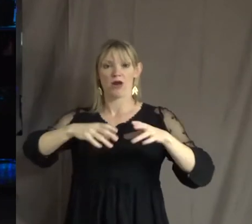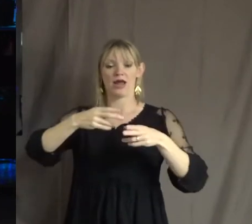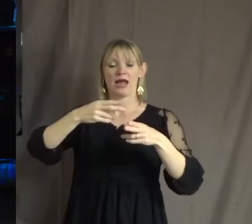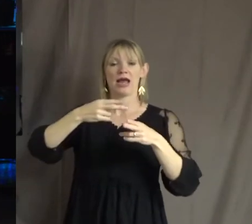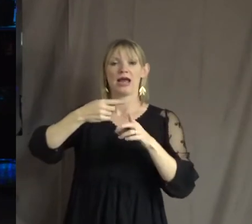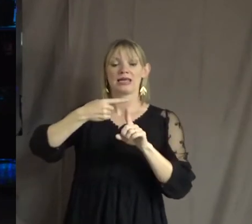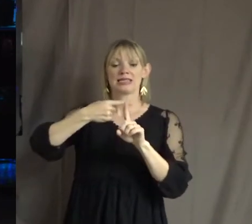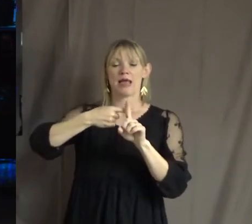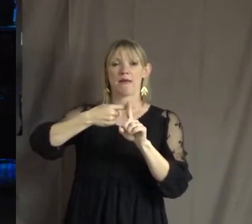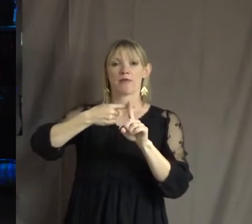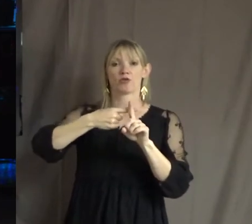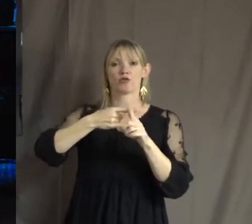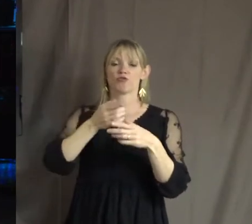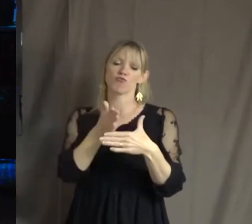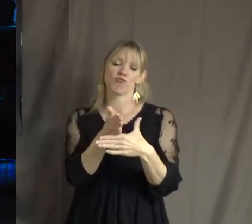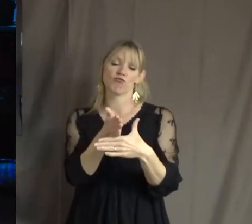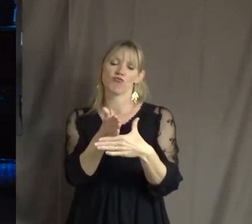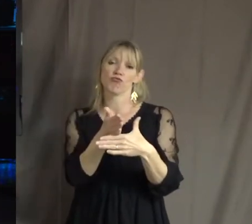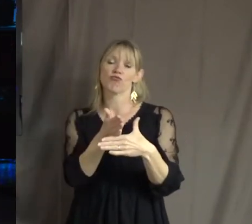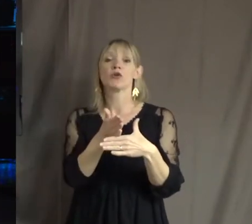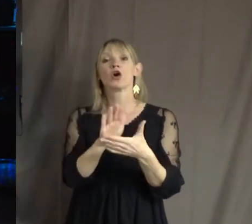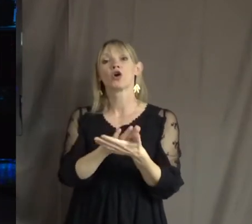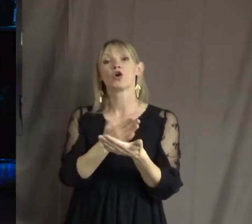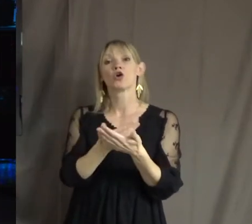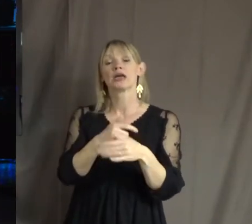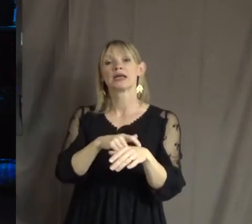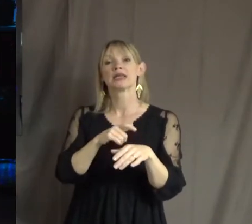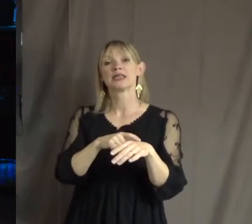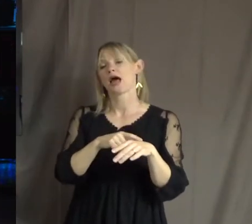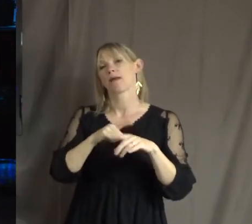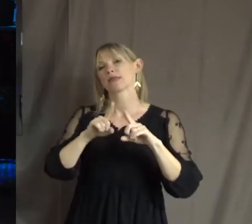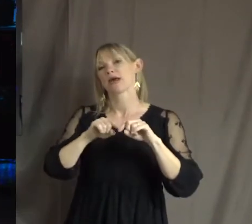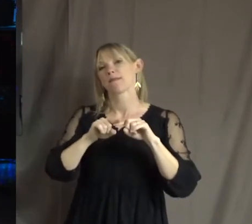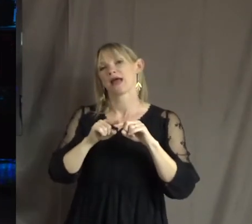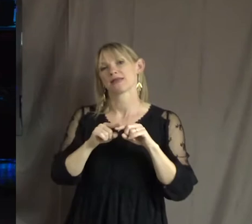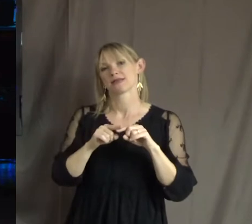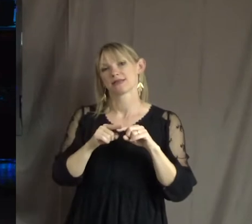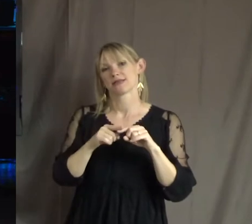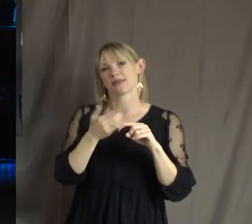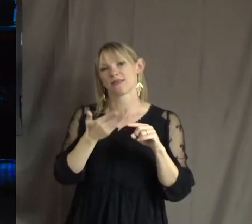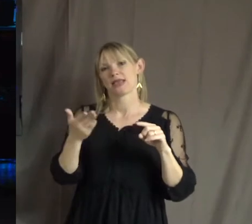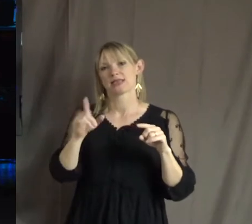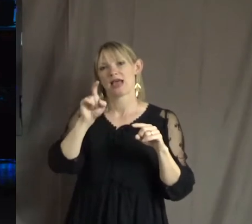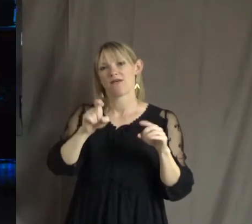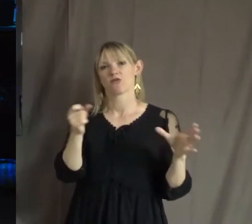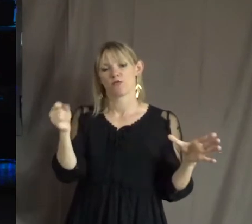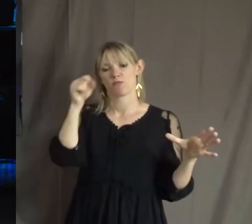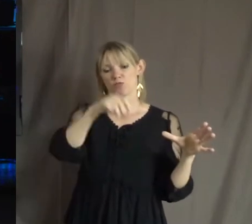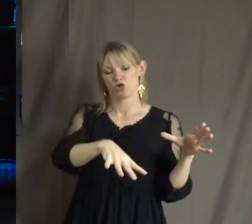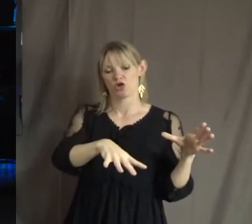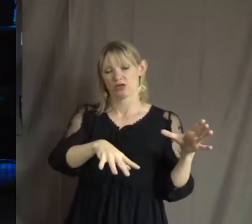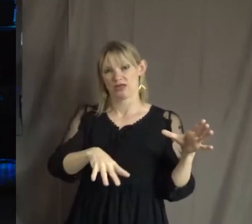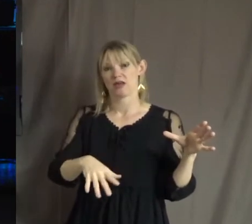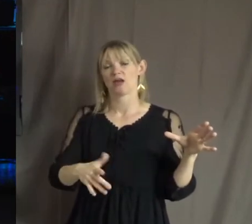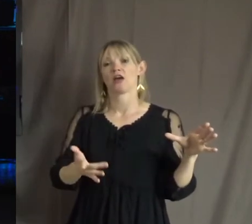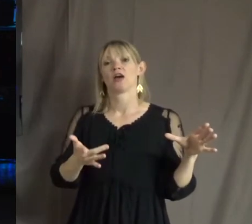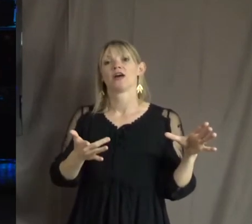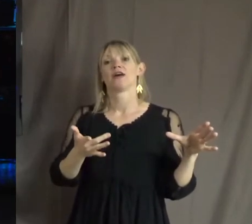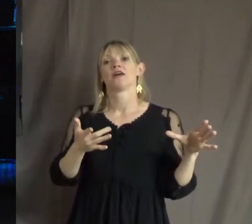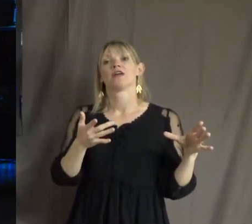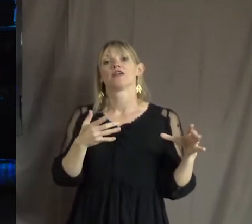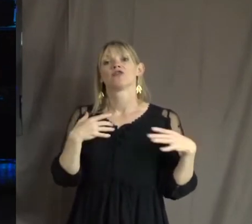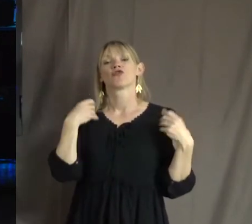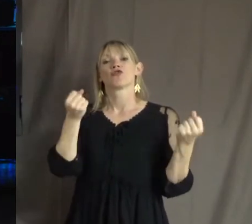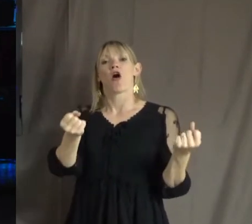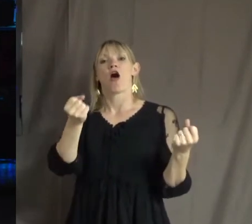heat. Cooking time will vary depending on the ingredients needed. Strong flavors will